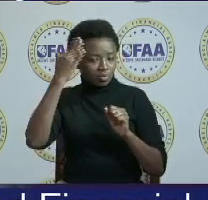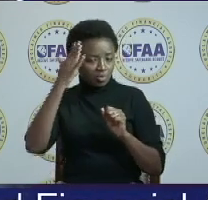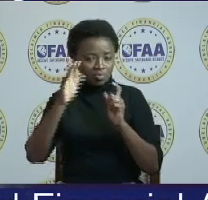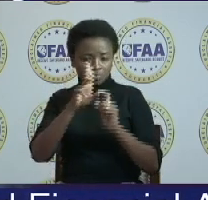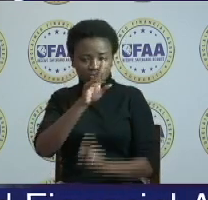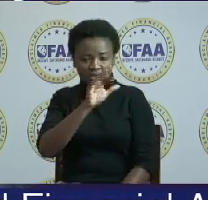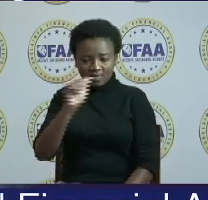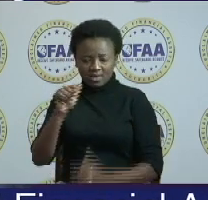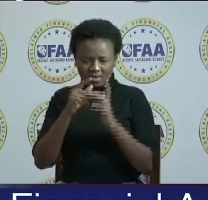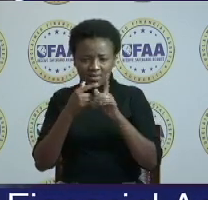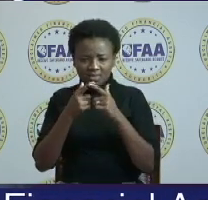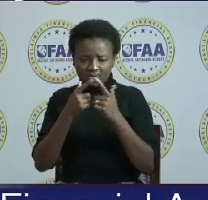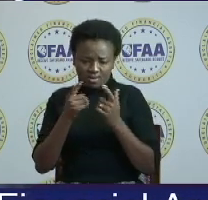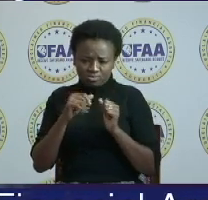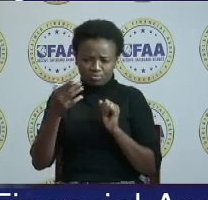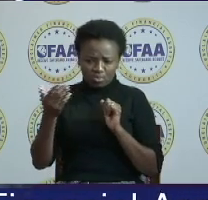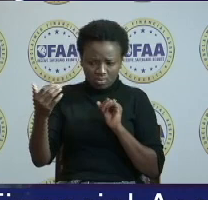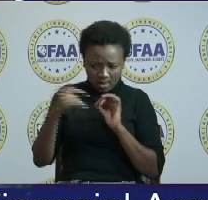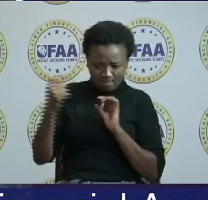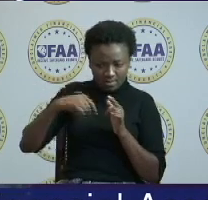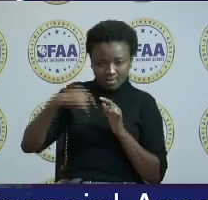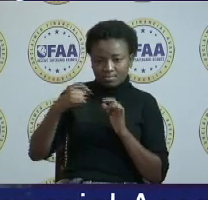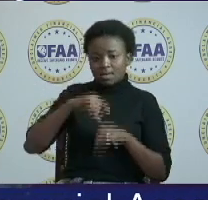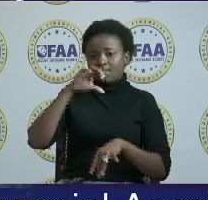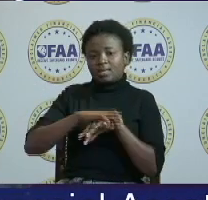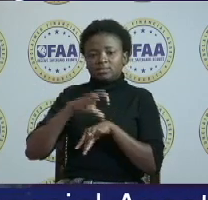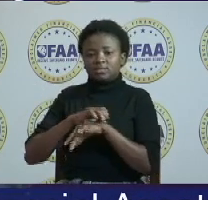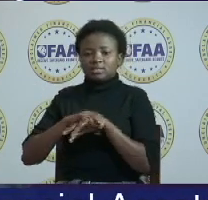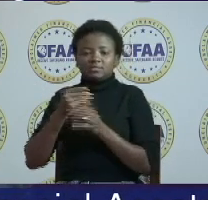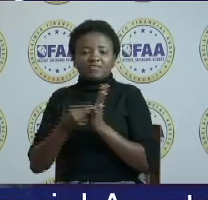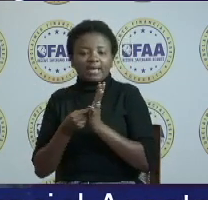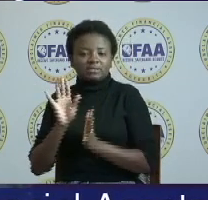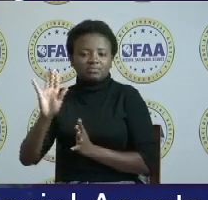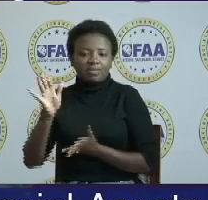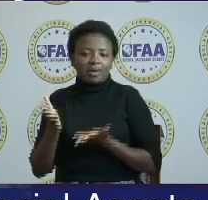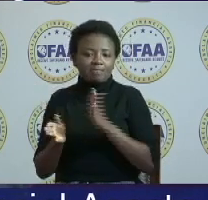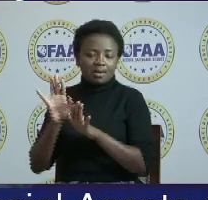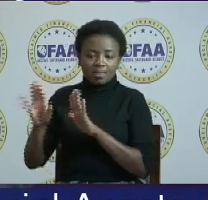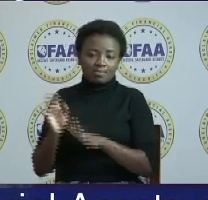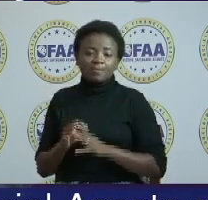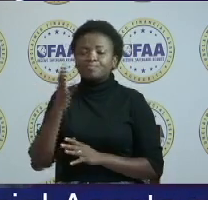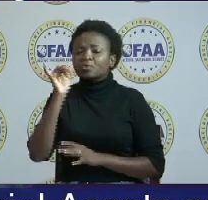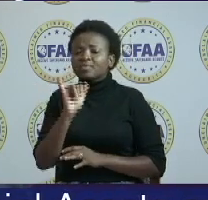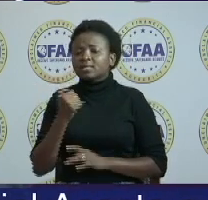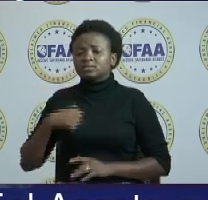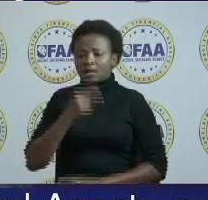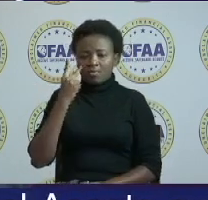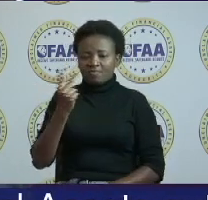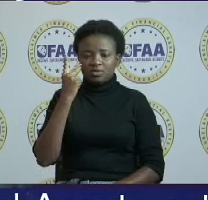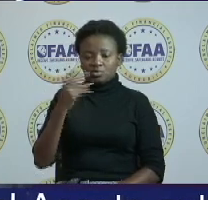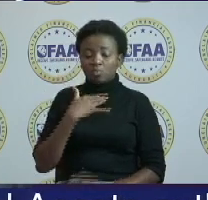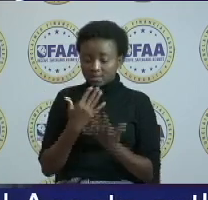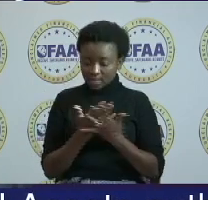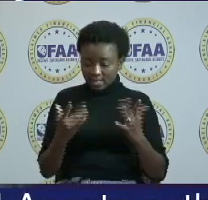on reunification. Because again, in tandem with our vision, is to make sure that we reunite these assets